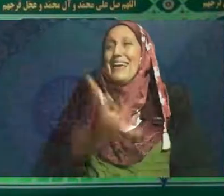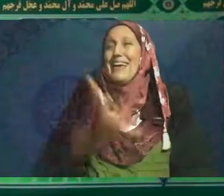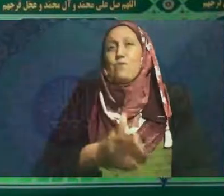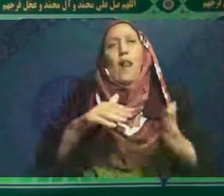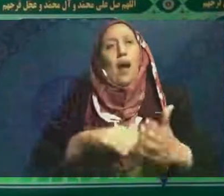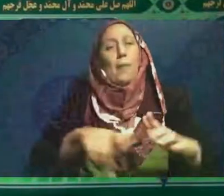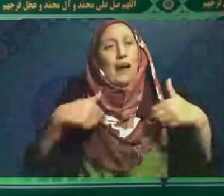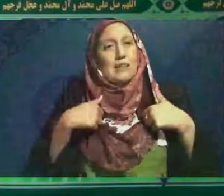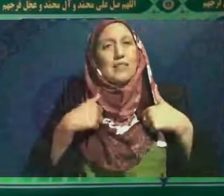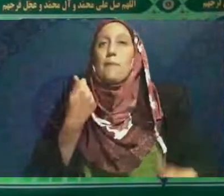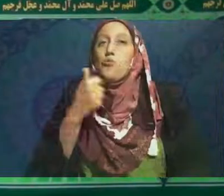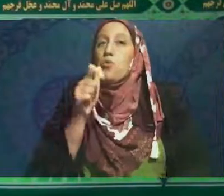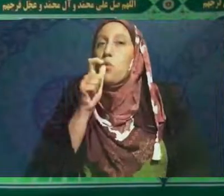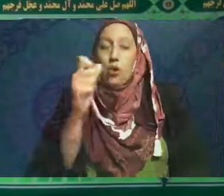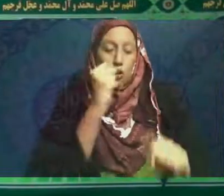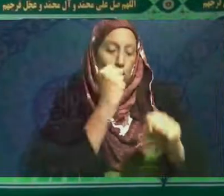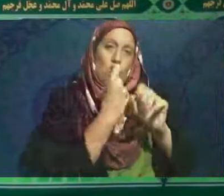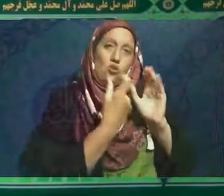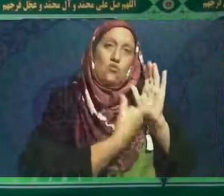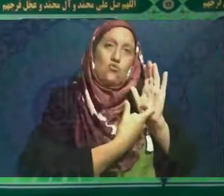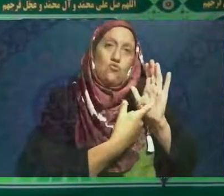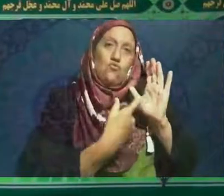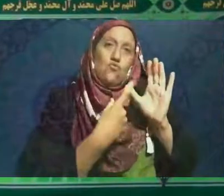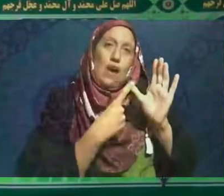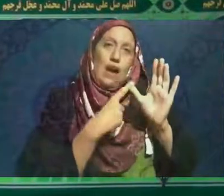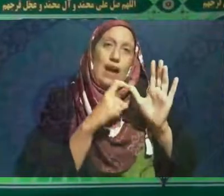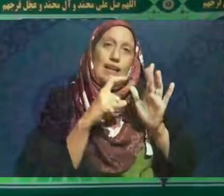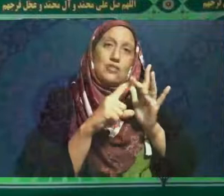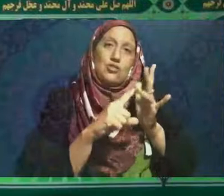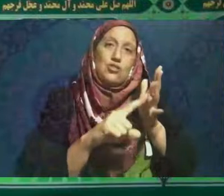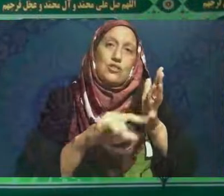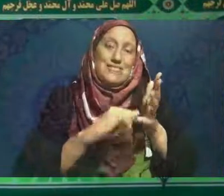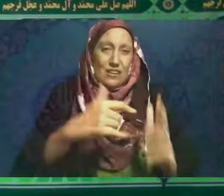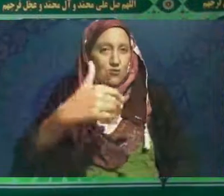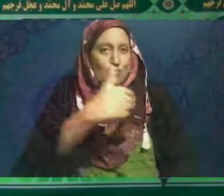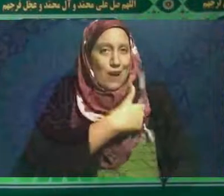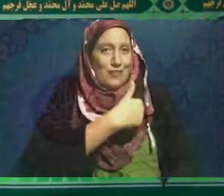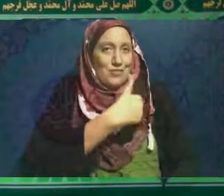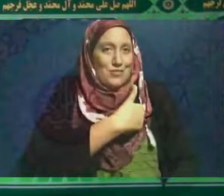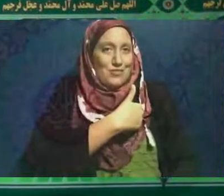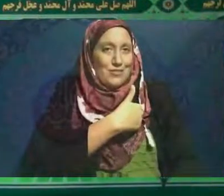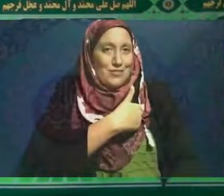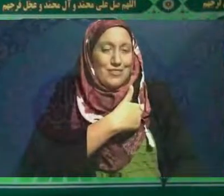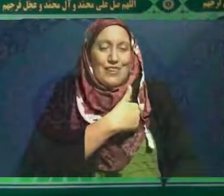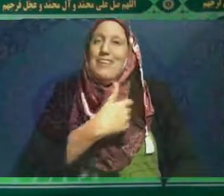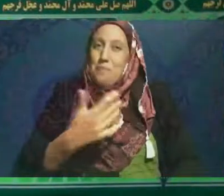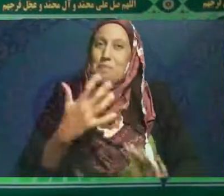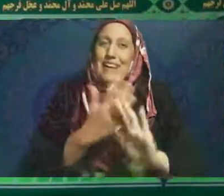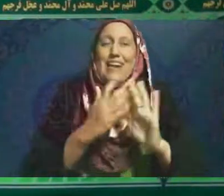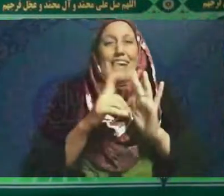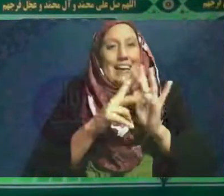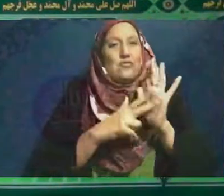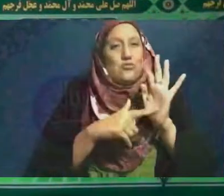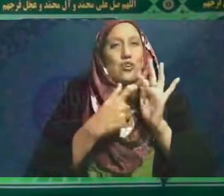gracious. Intercession is a grace from the Almighty God. God is just, and above justice, not beneath justice, is